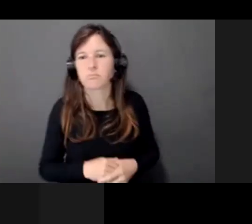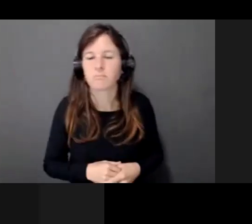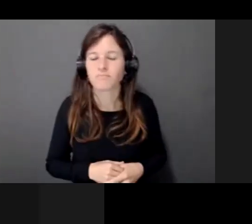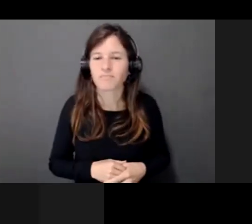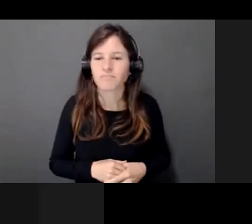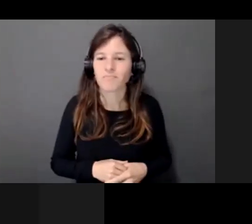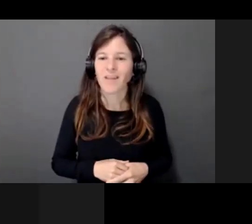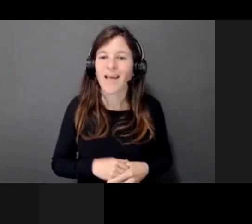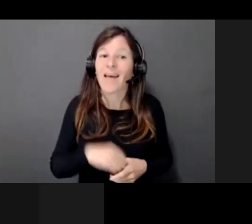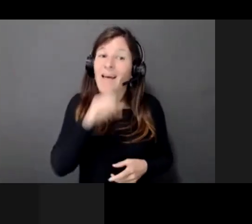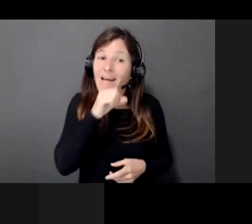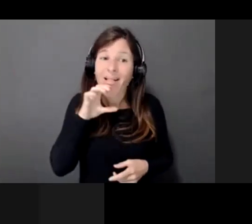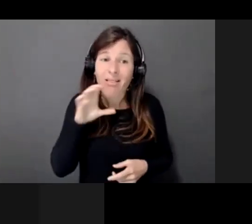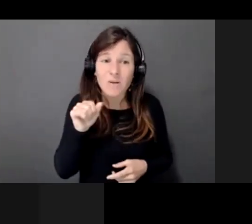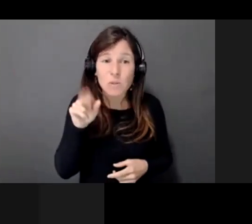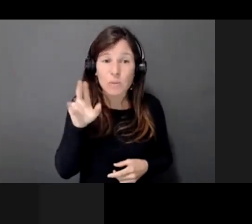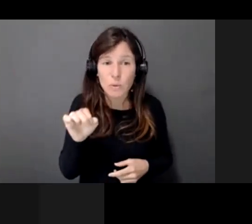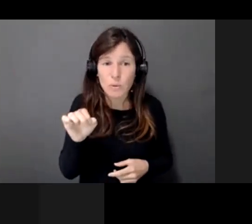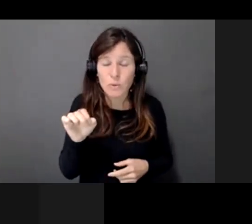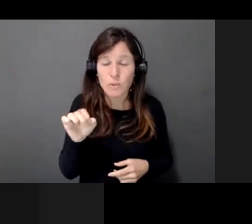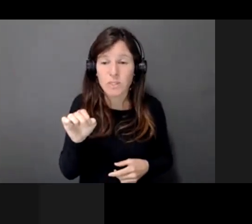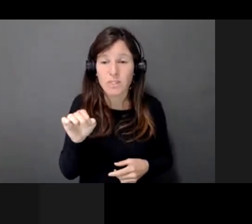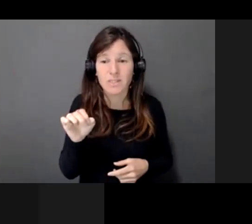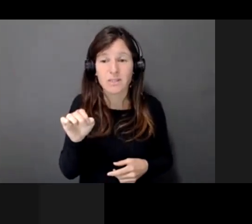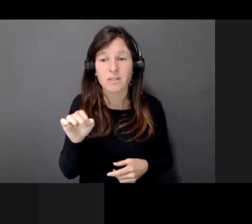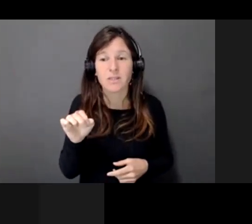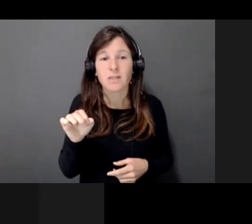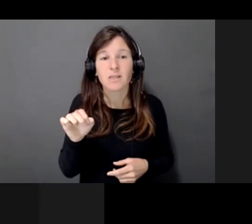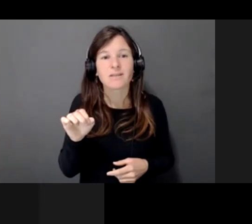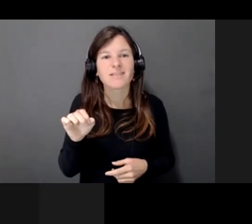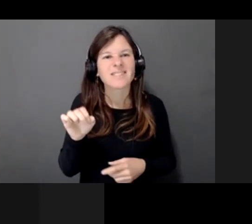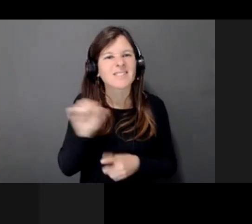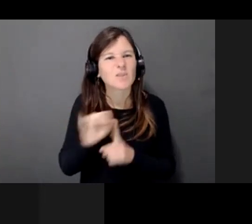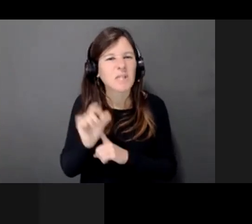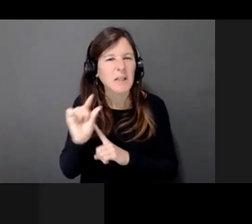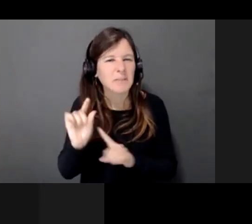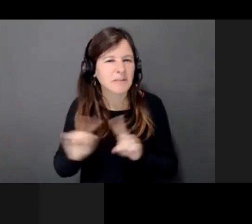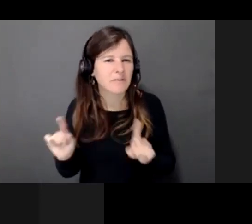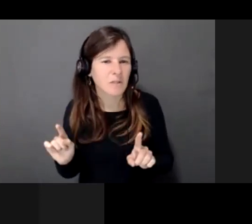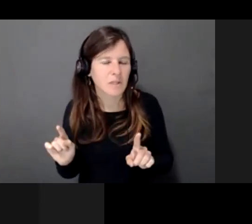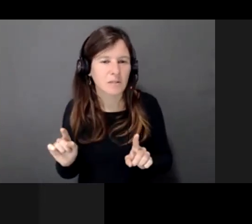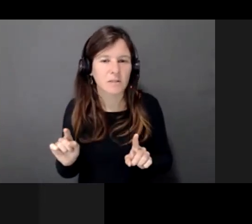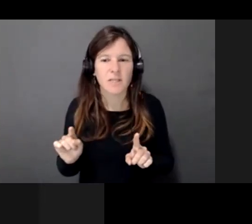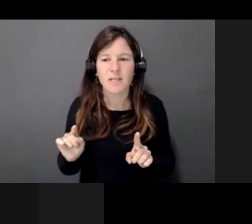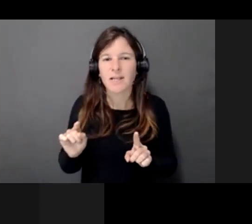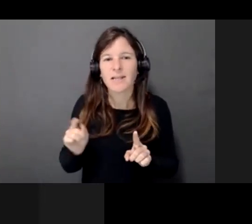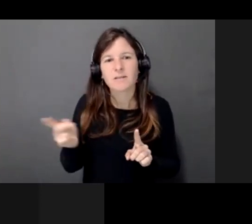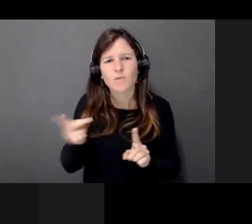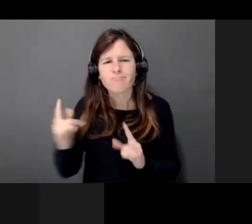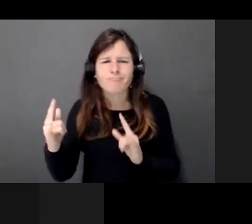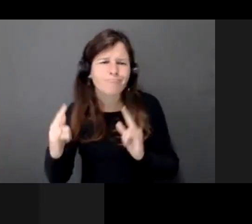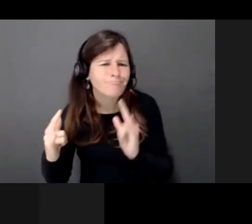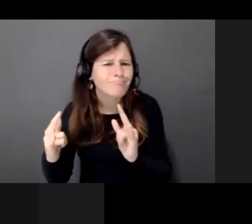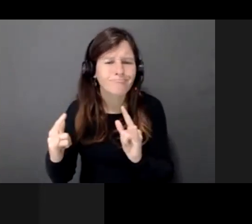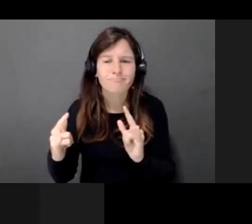it happens in a situation where loving and trusting spouses get into conflict with each other because of dementia or Alzheimer's, and